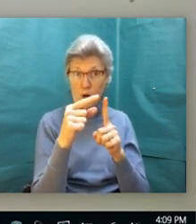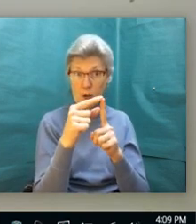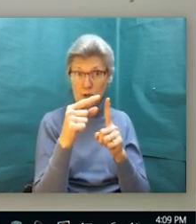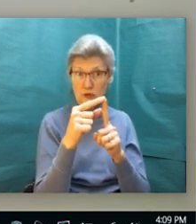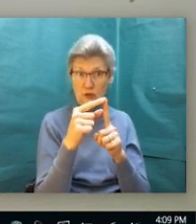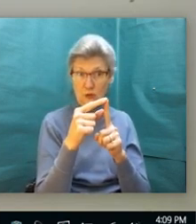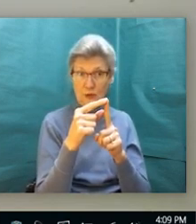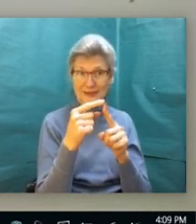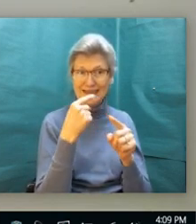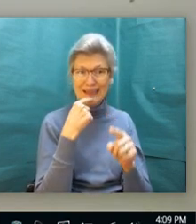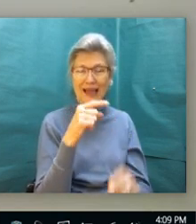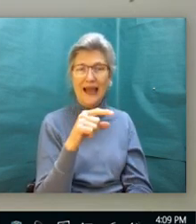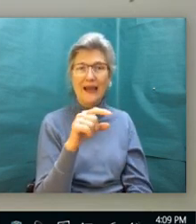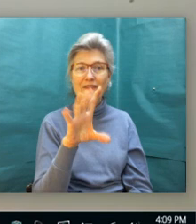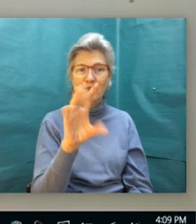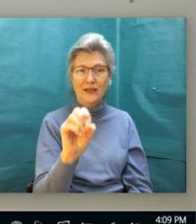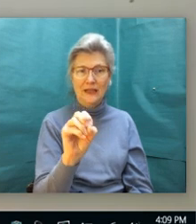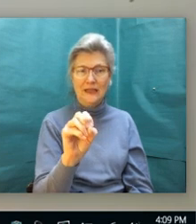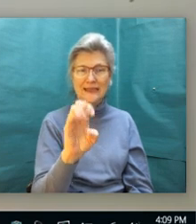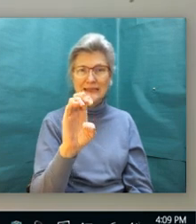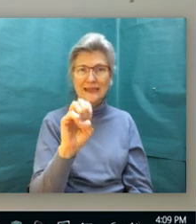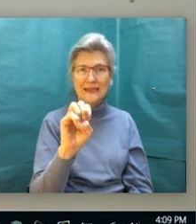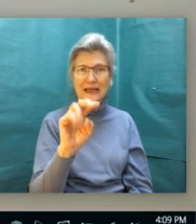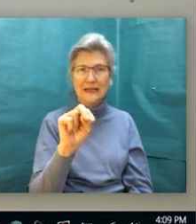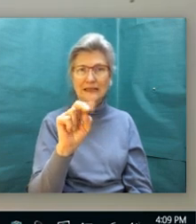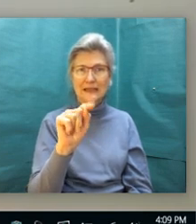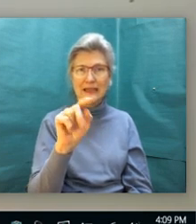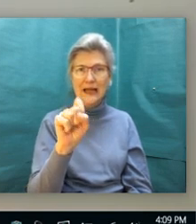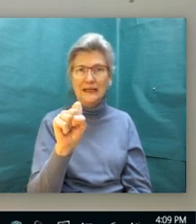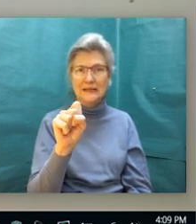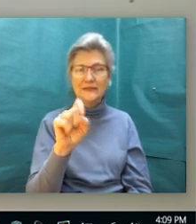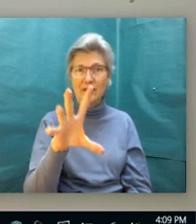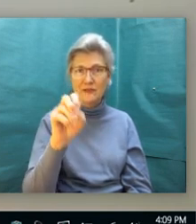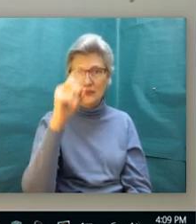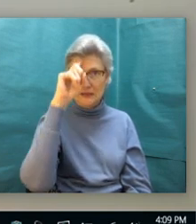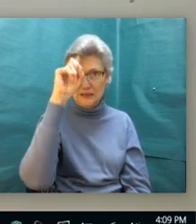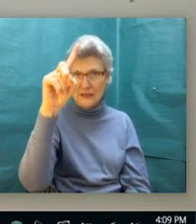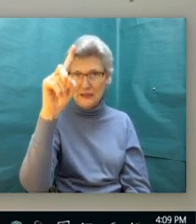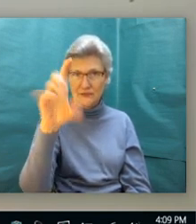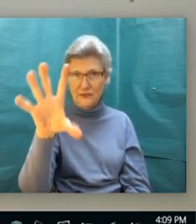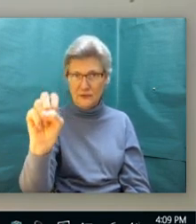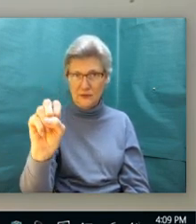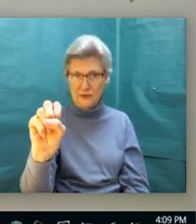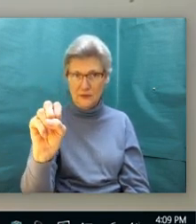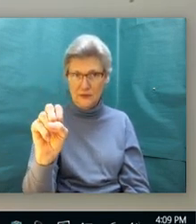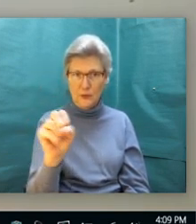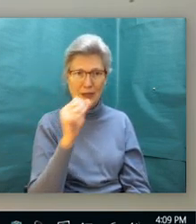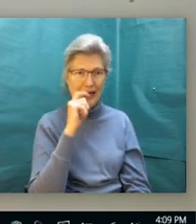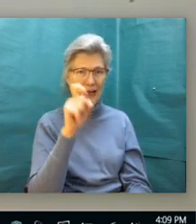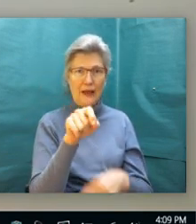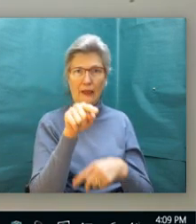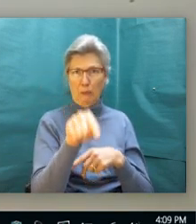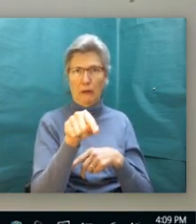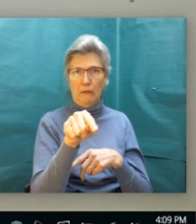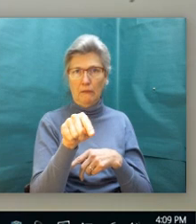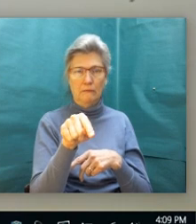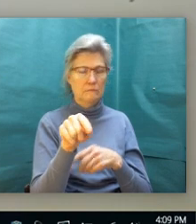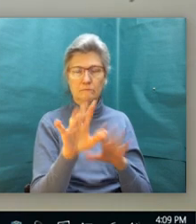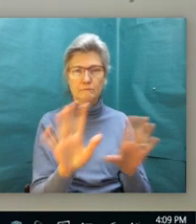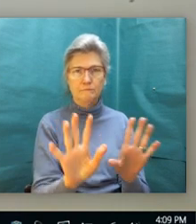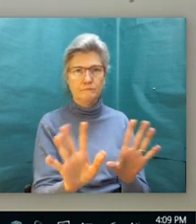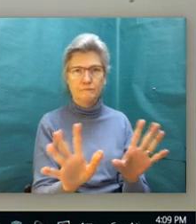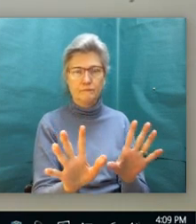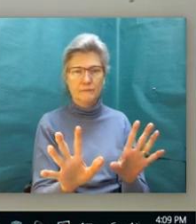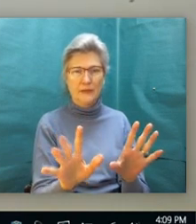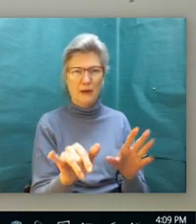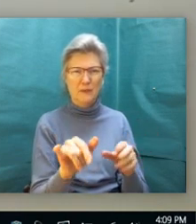sense, we would just say 50 cents. We wouldn't need that decimal in there